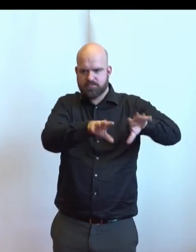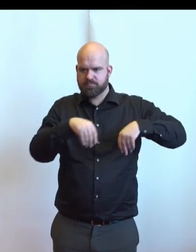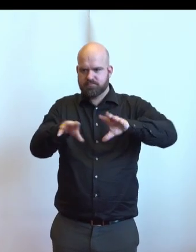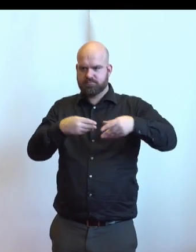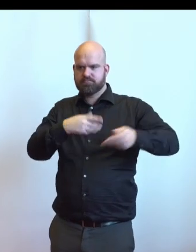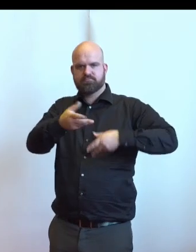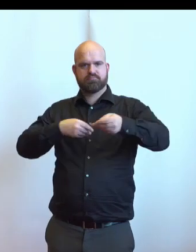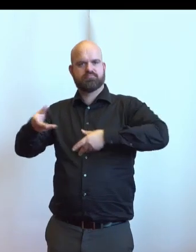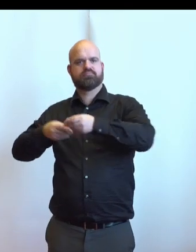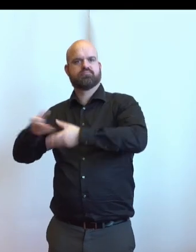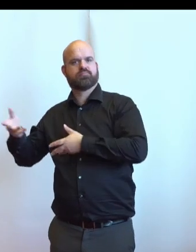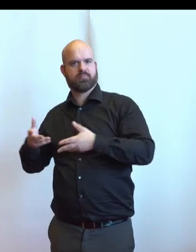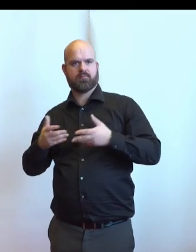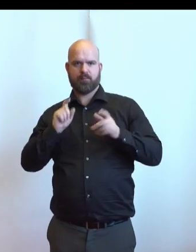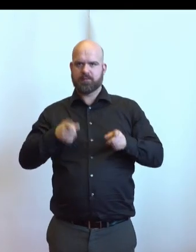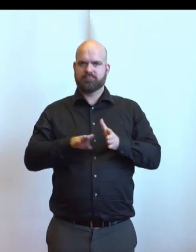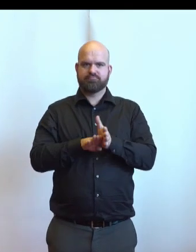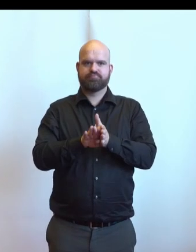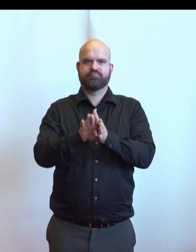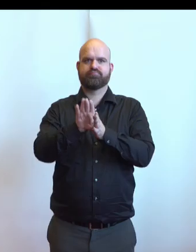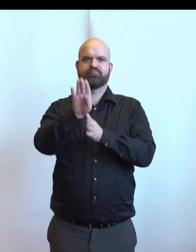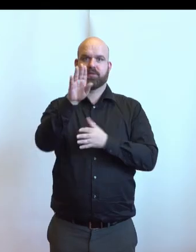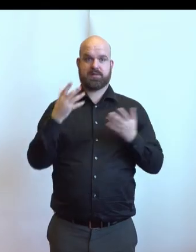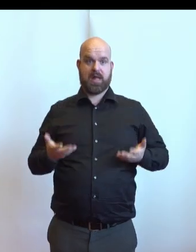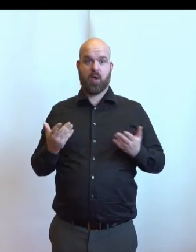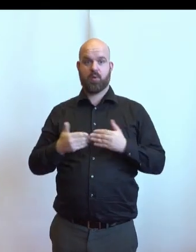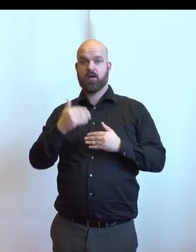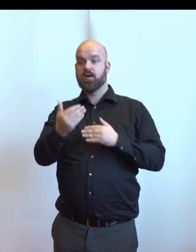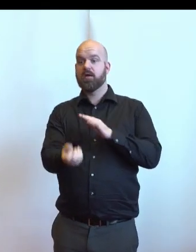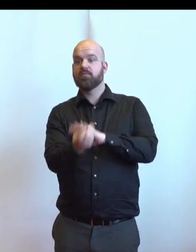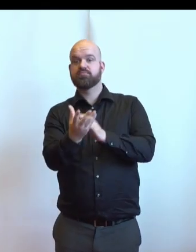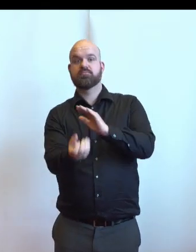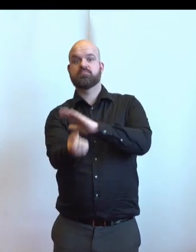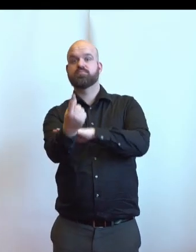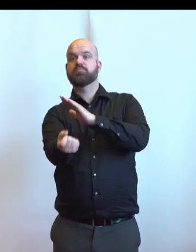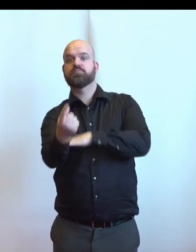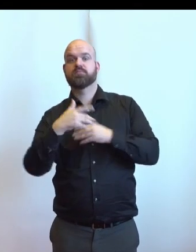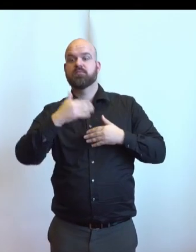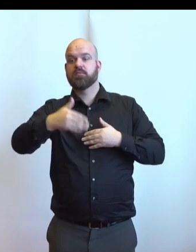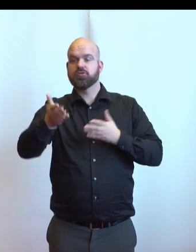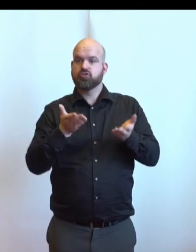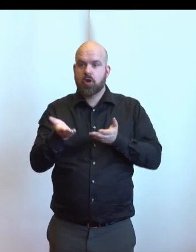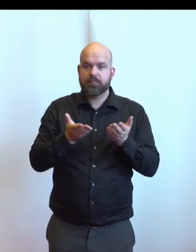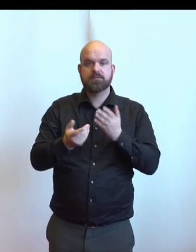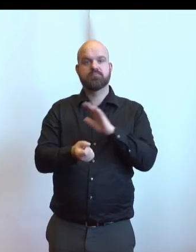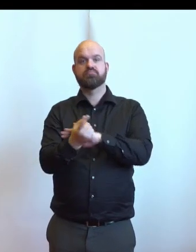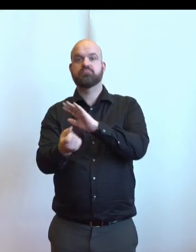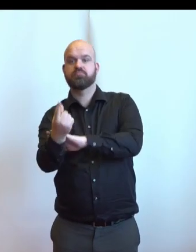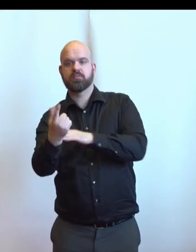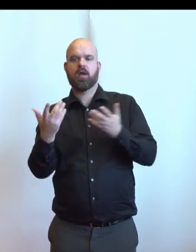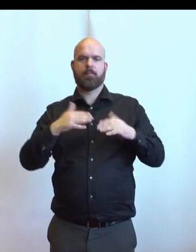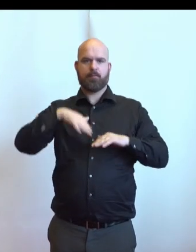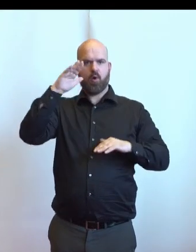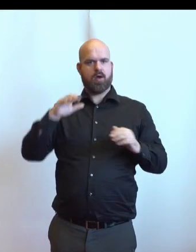into the new markets and services. So any initial questions from the floor,